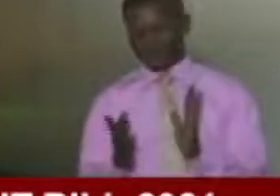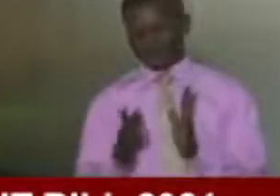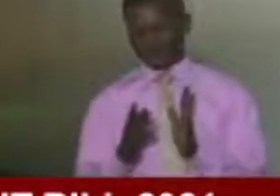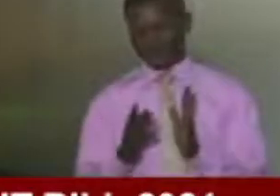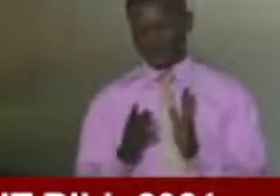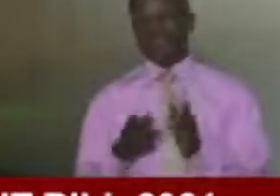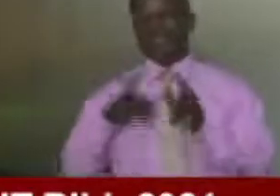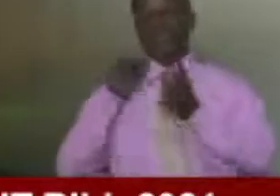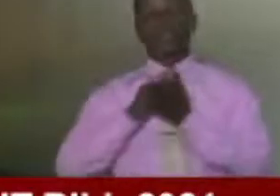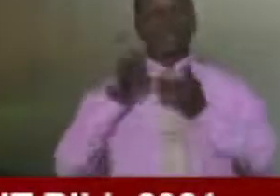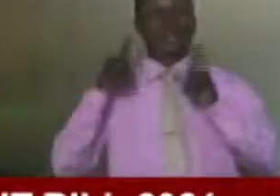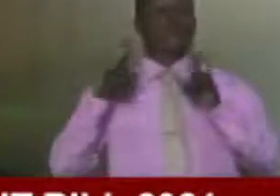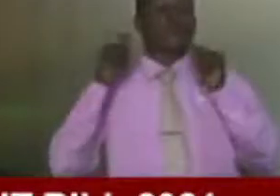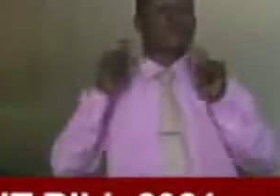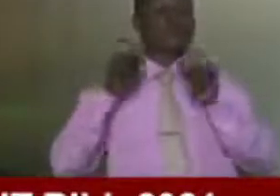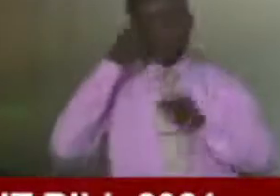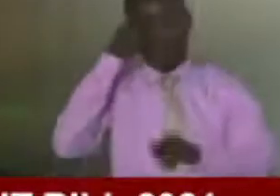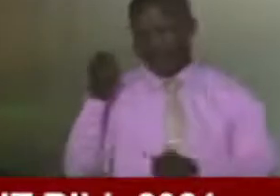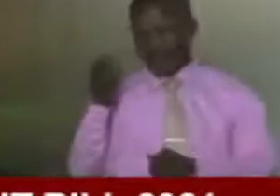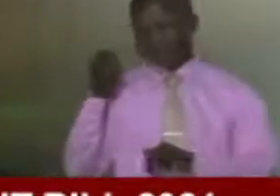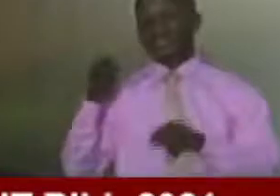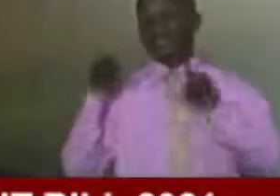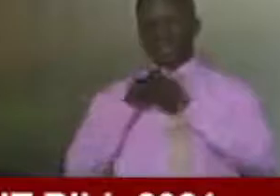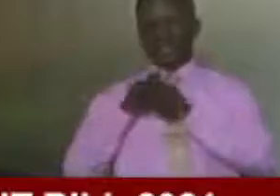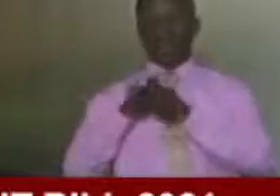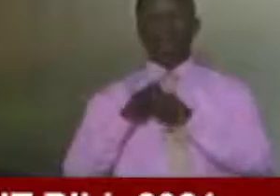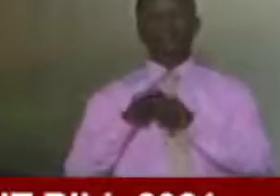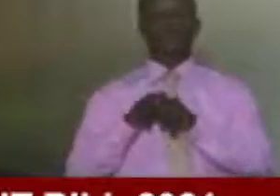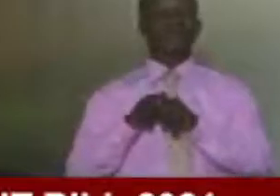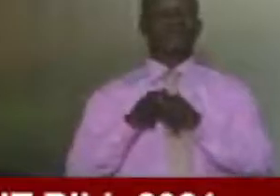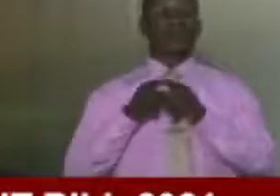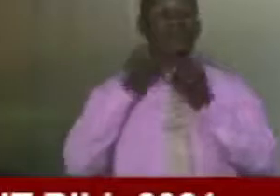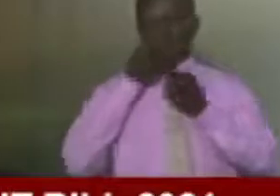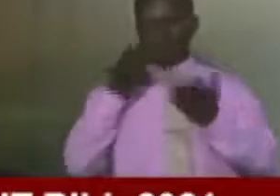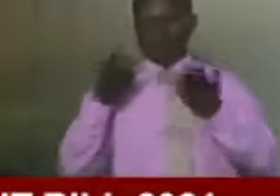done quickly, because as it has been repeated, there